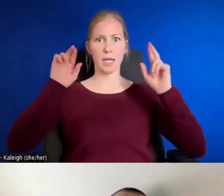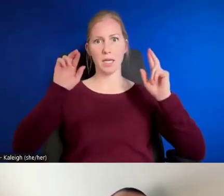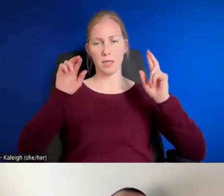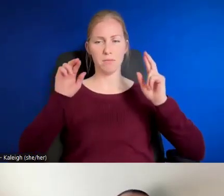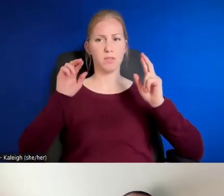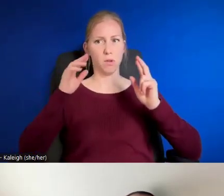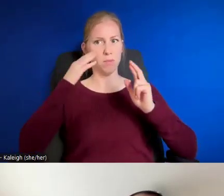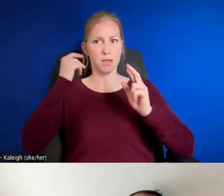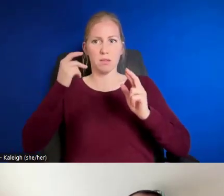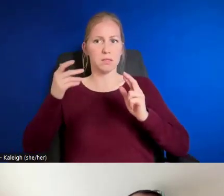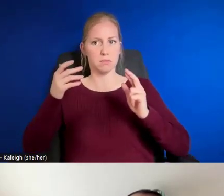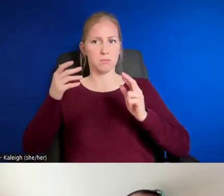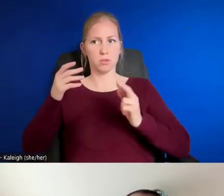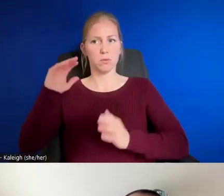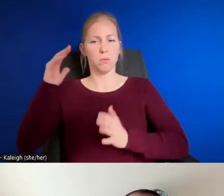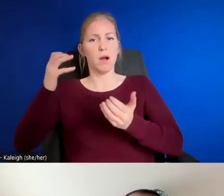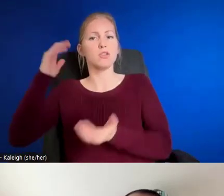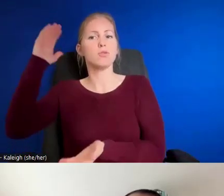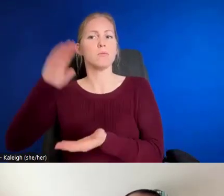So